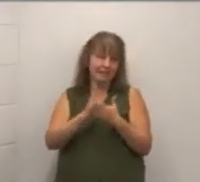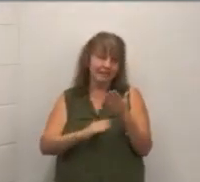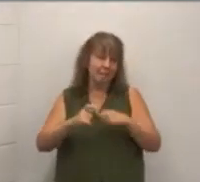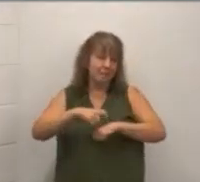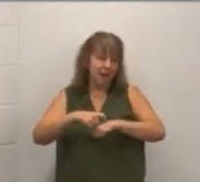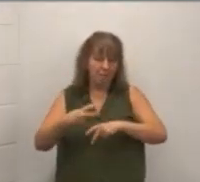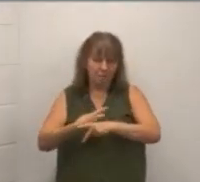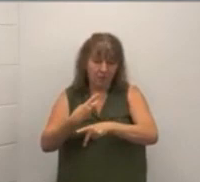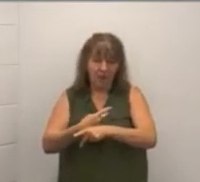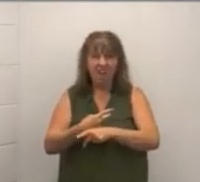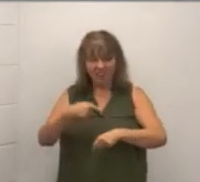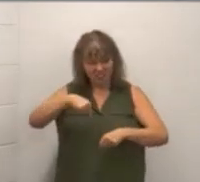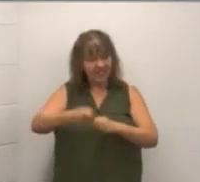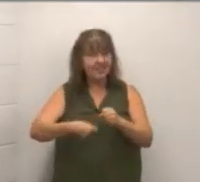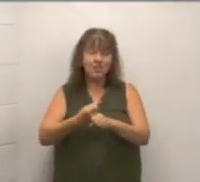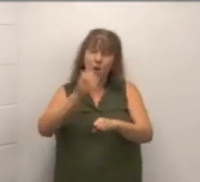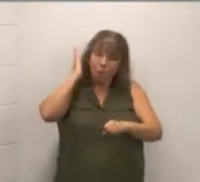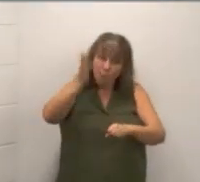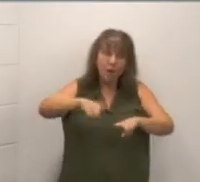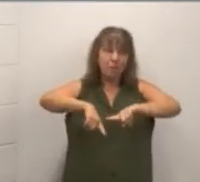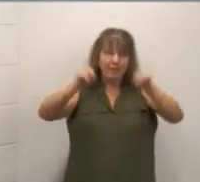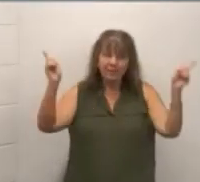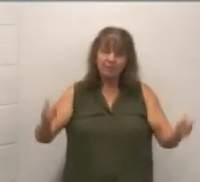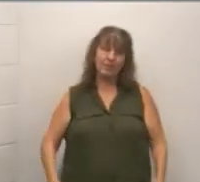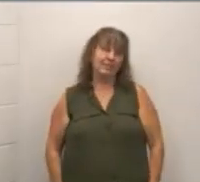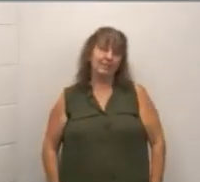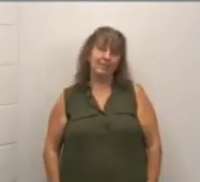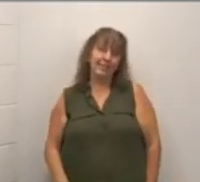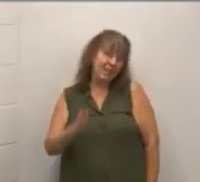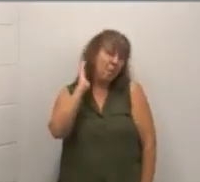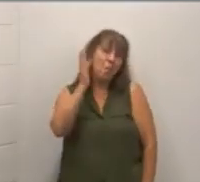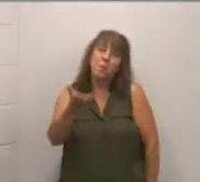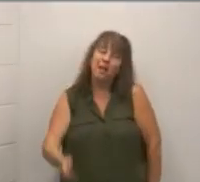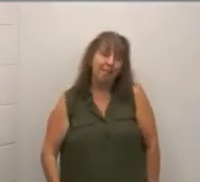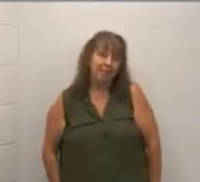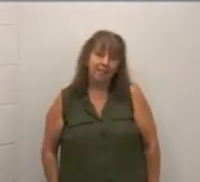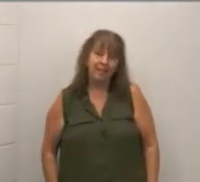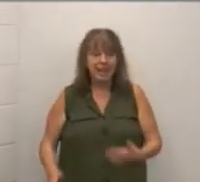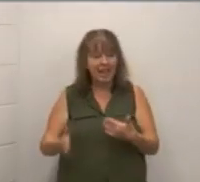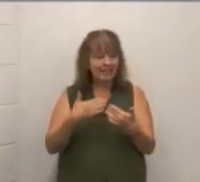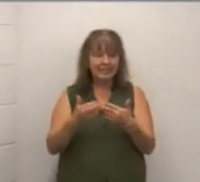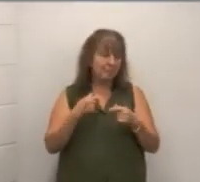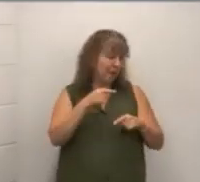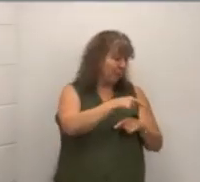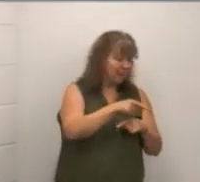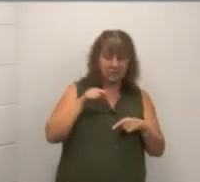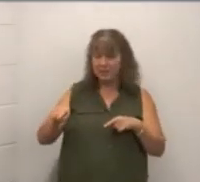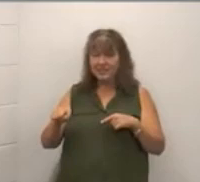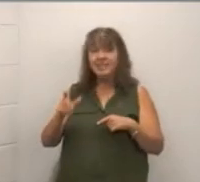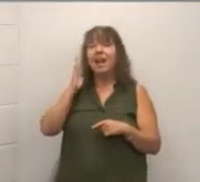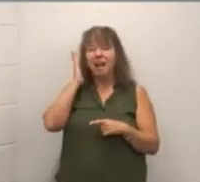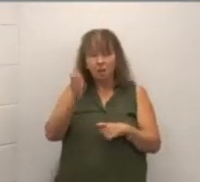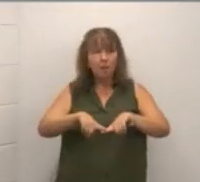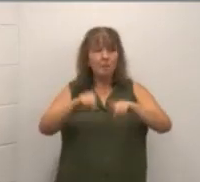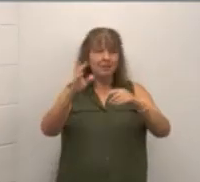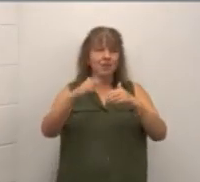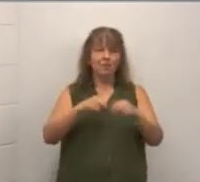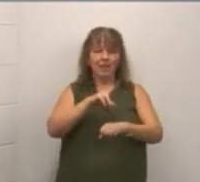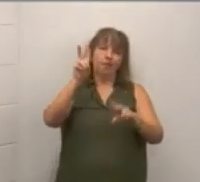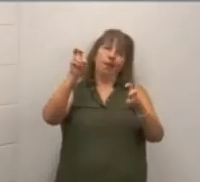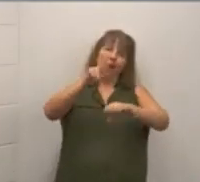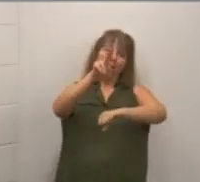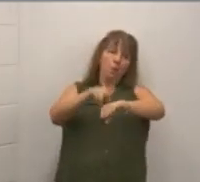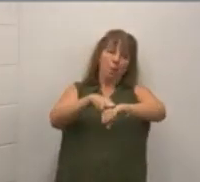different. The start of school is going to be different regardless of what model you're in, and we have to give each model time. It's going to be